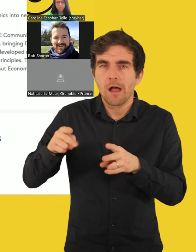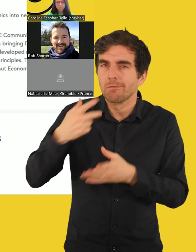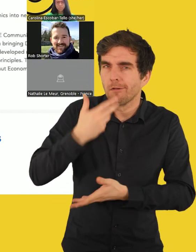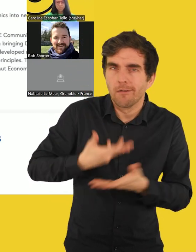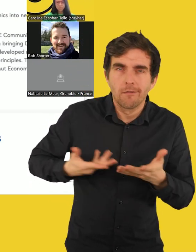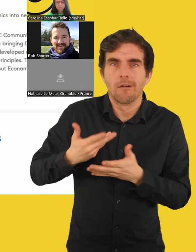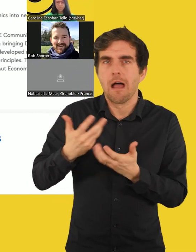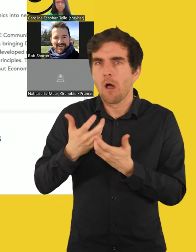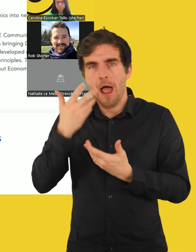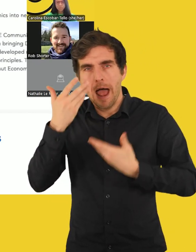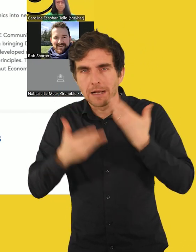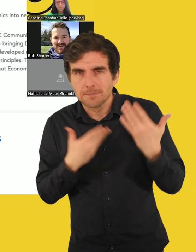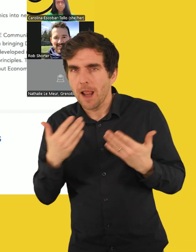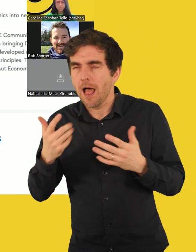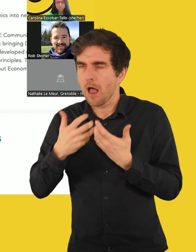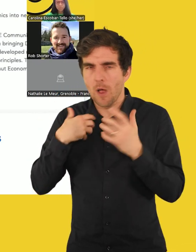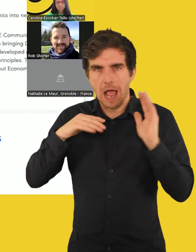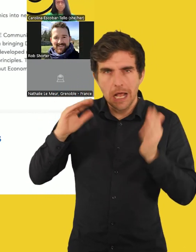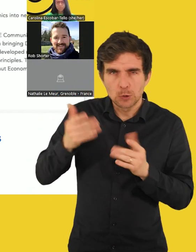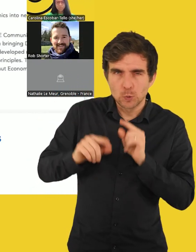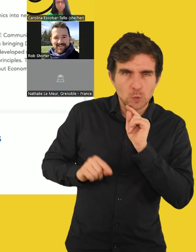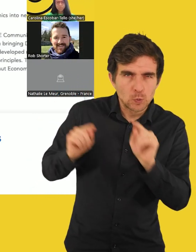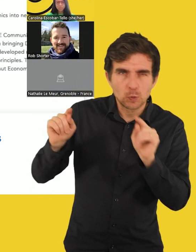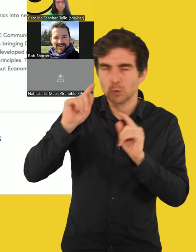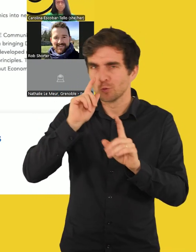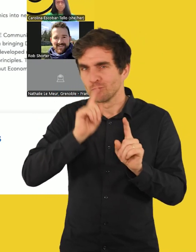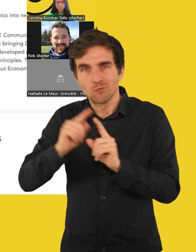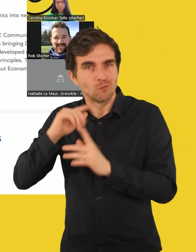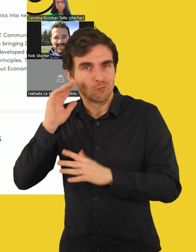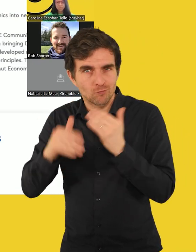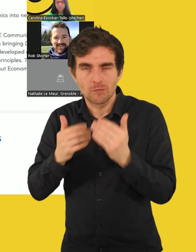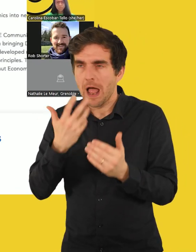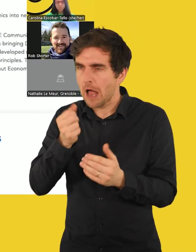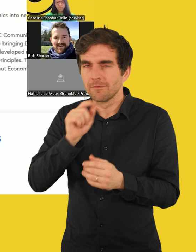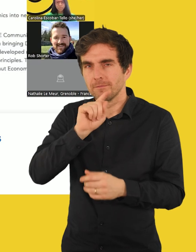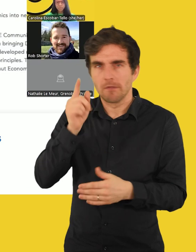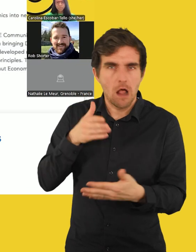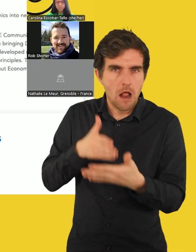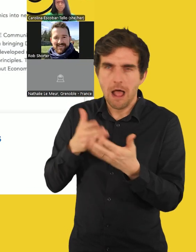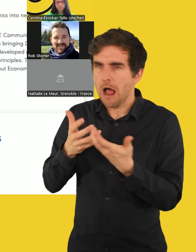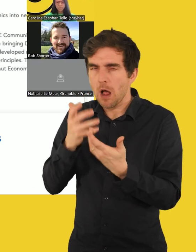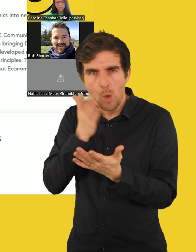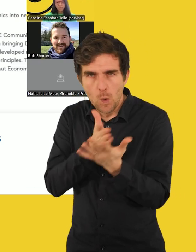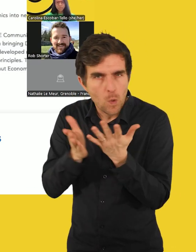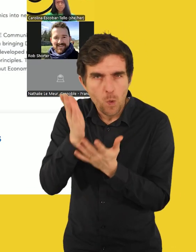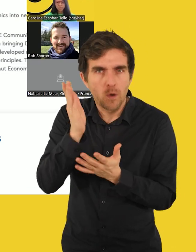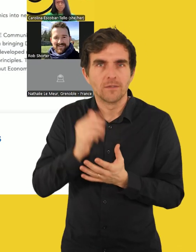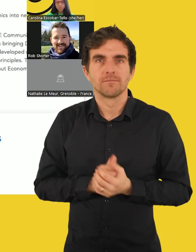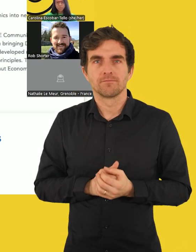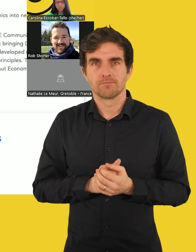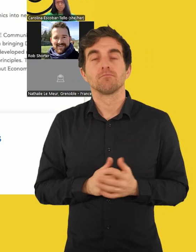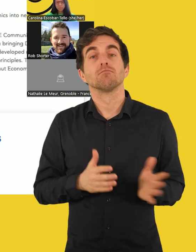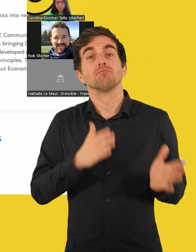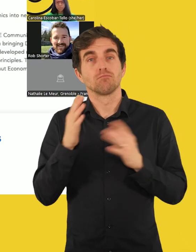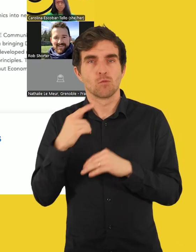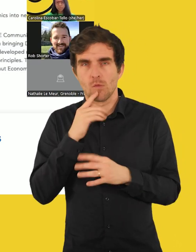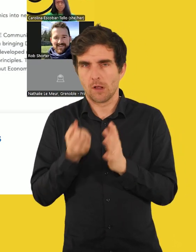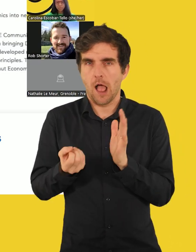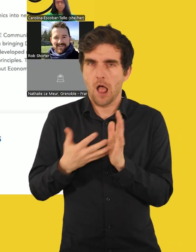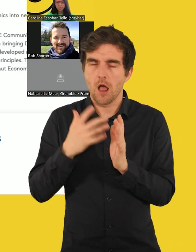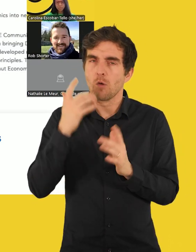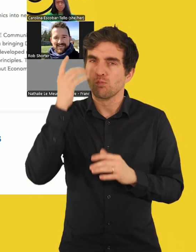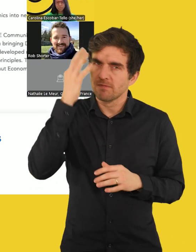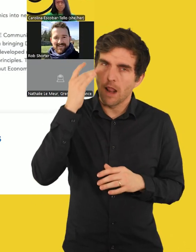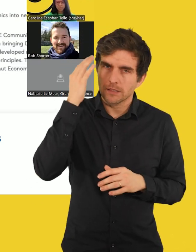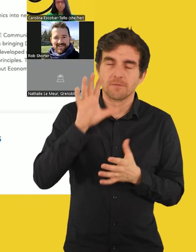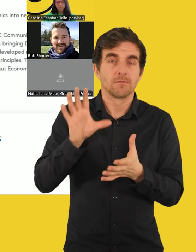talking about ways of talking, ways of explaining, introducing how to get around some of these barriers. On top of